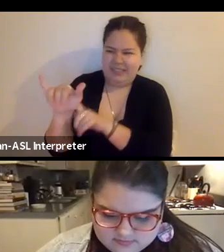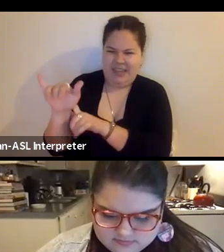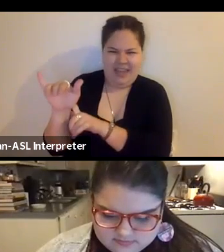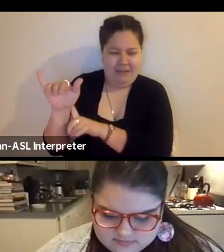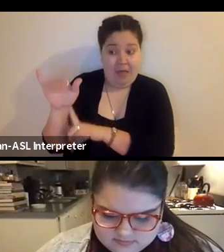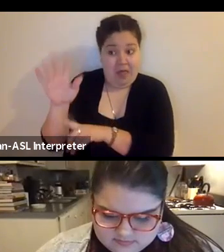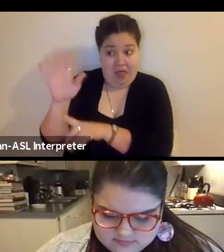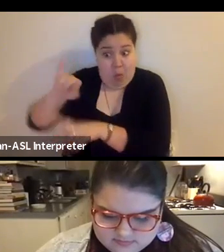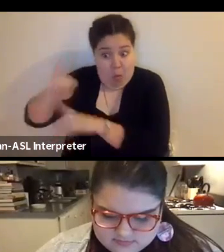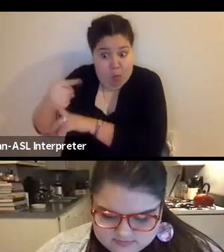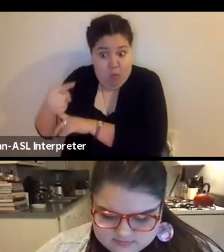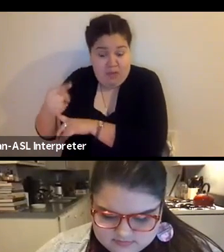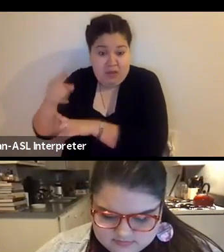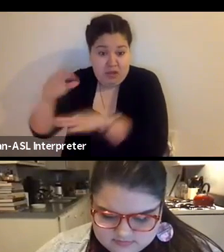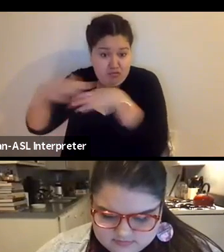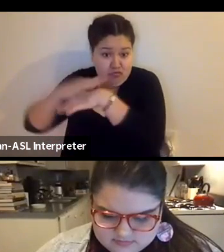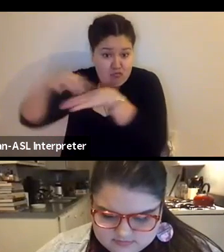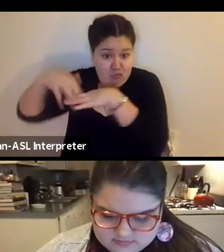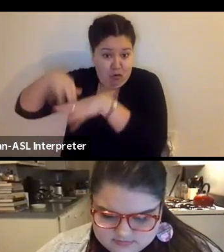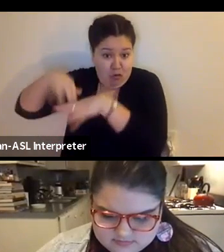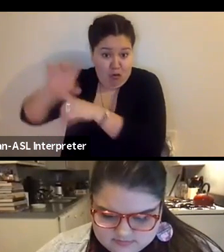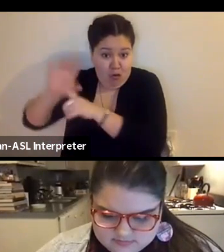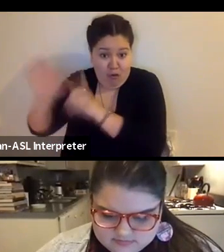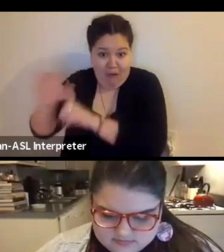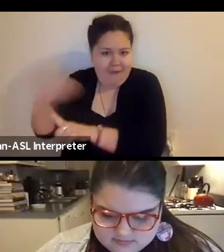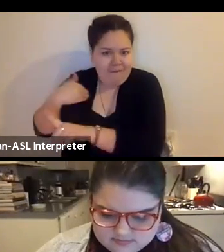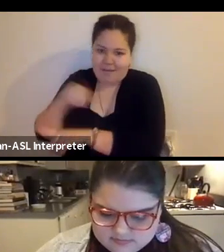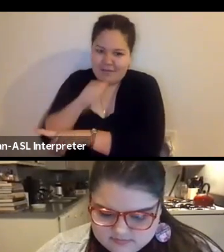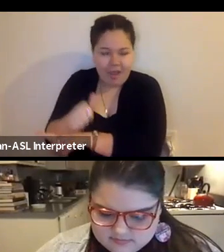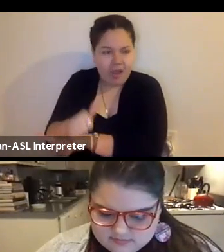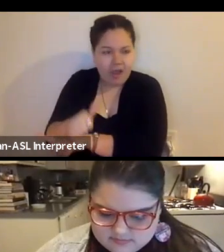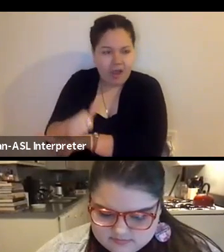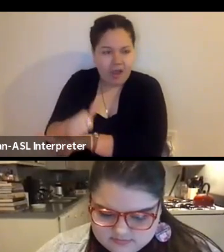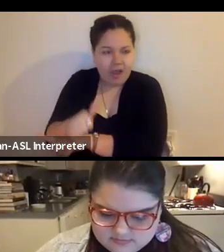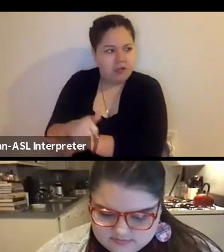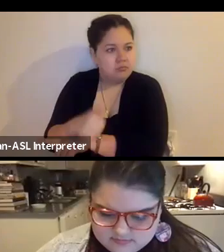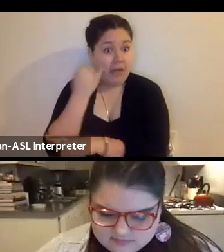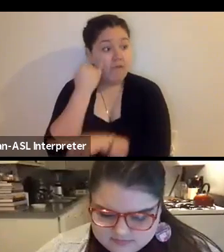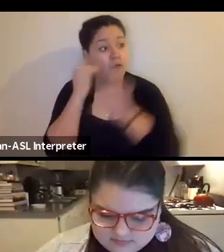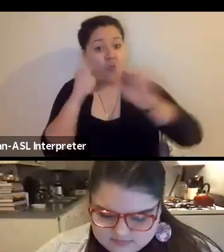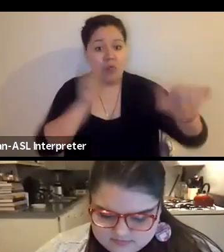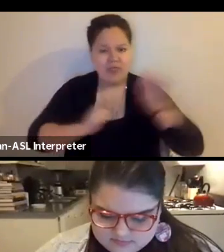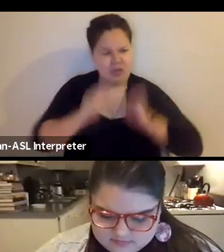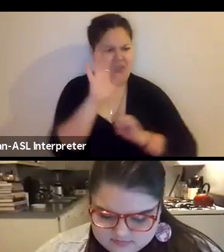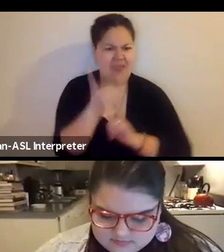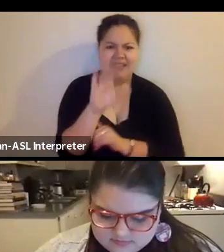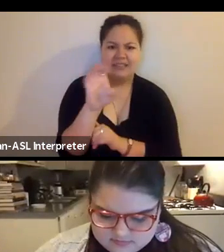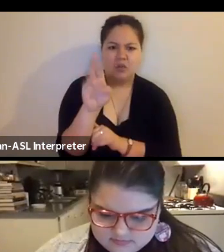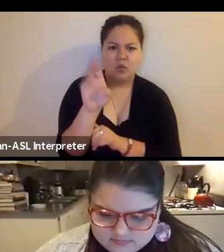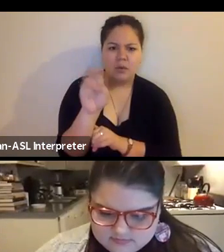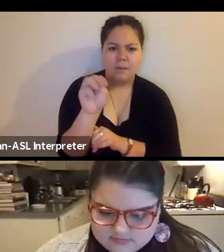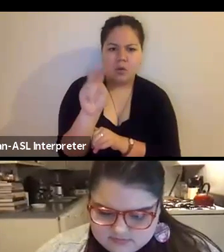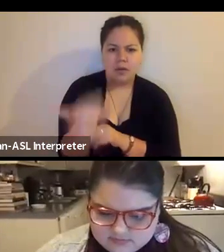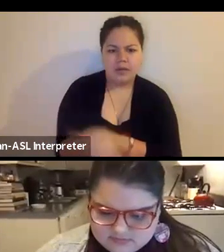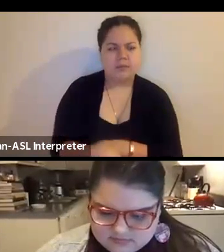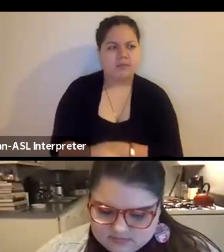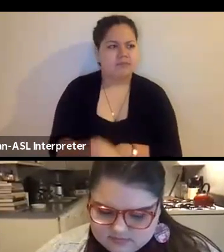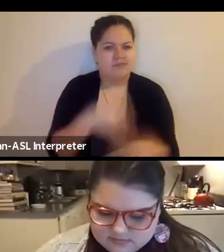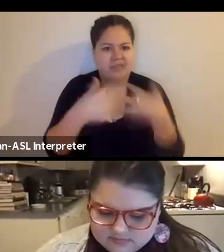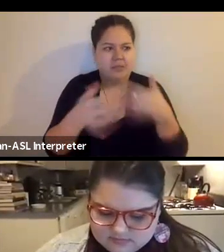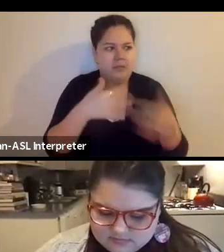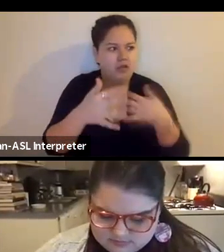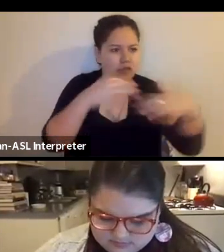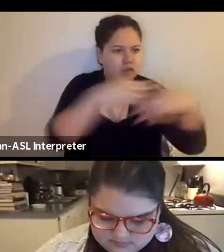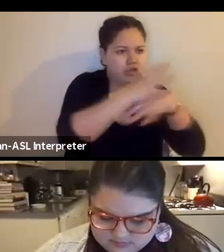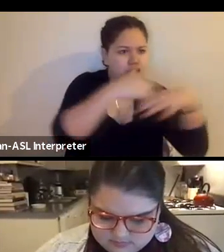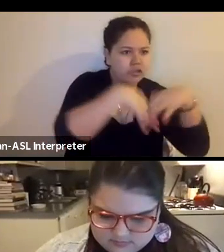Indigenous cultures. You know, when we go to the theater, that is a type of ceremony, whether it's like it's settler or not. So anytime, you know, we're